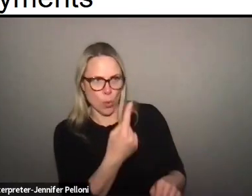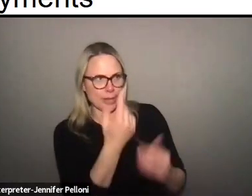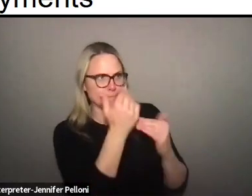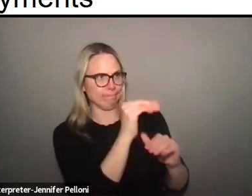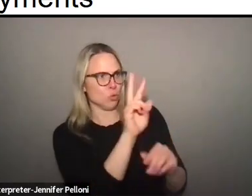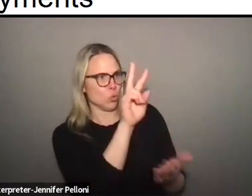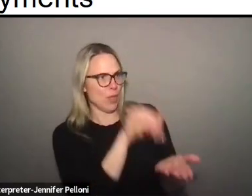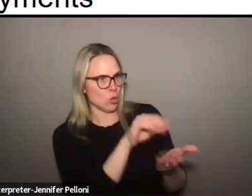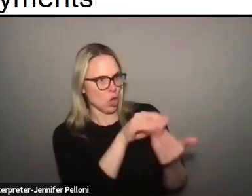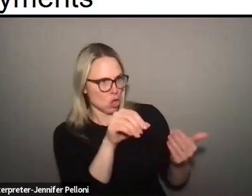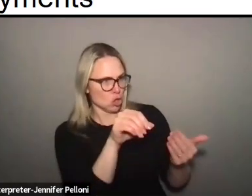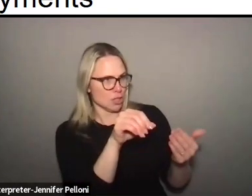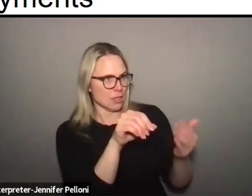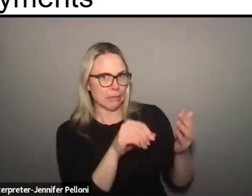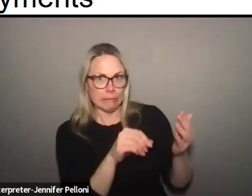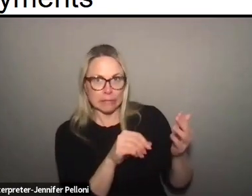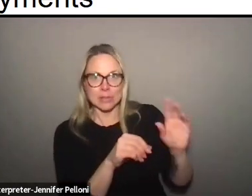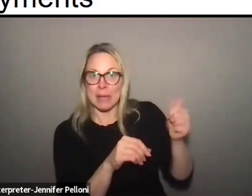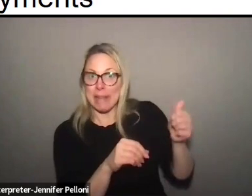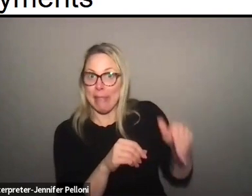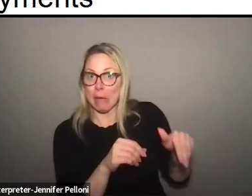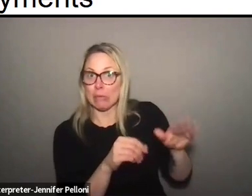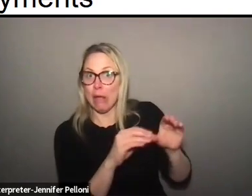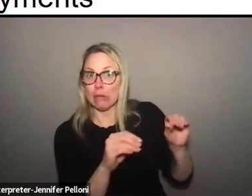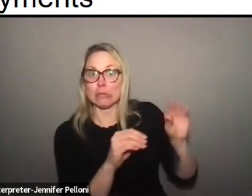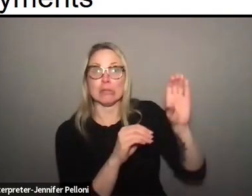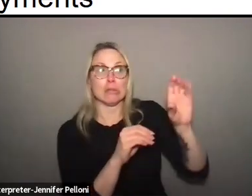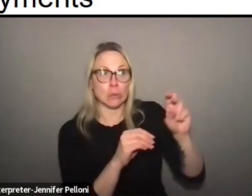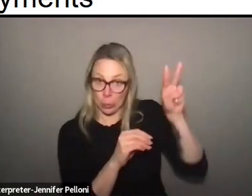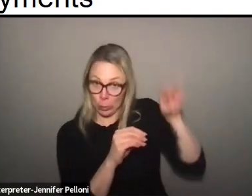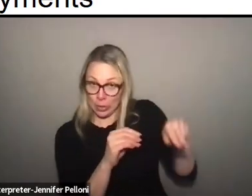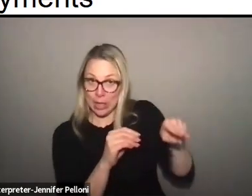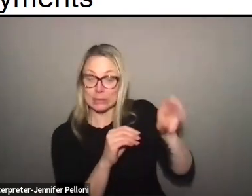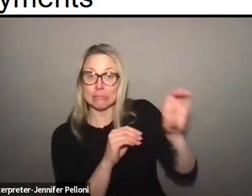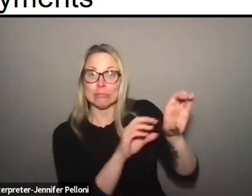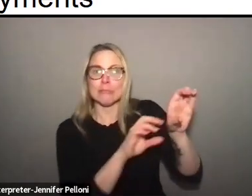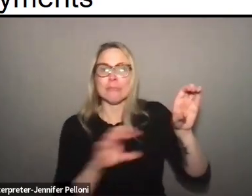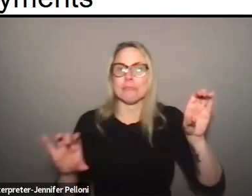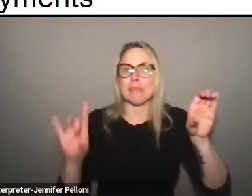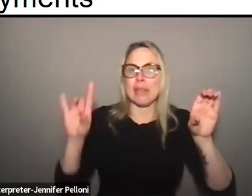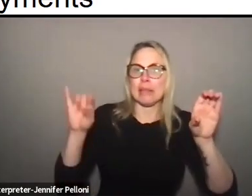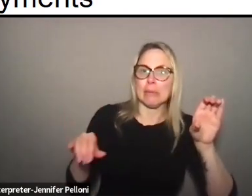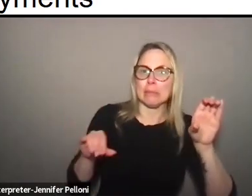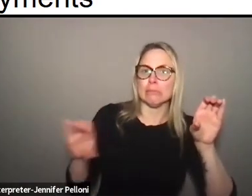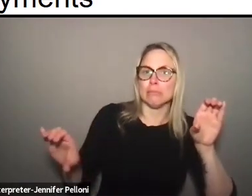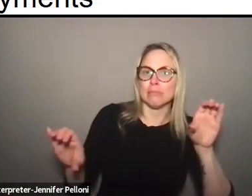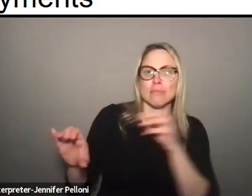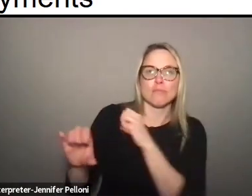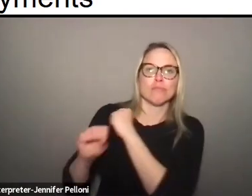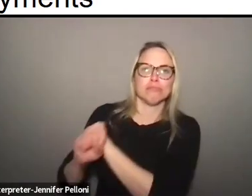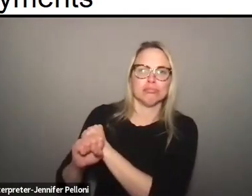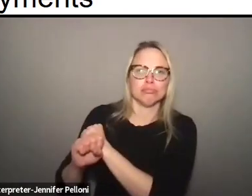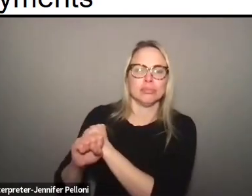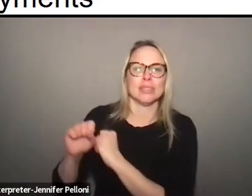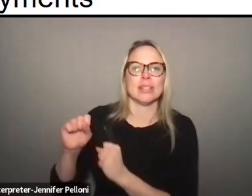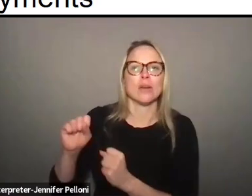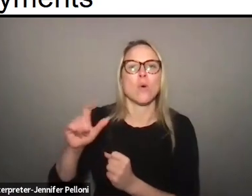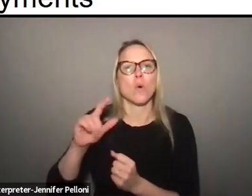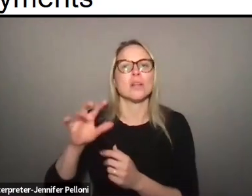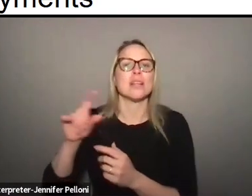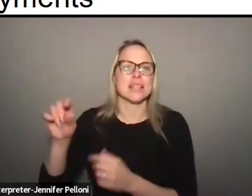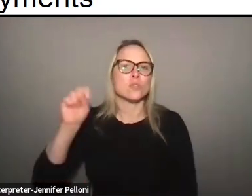Able accounts are a great way to handle those back payments. You can put the money in the Able account. It is now protected as being counted by